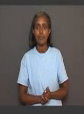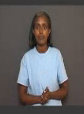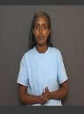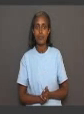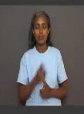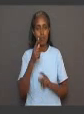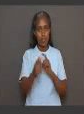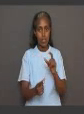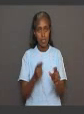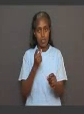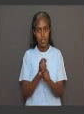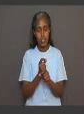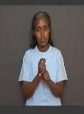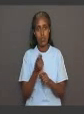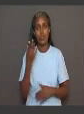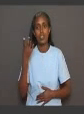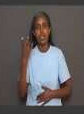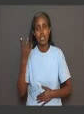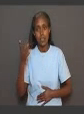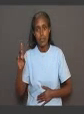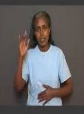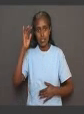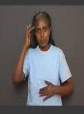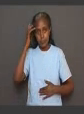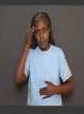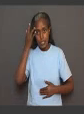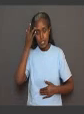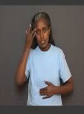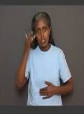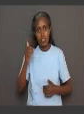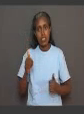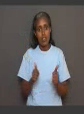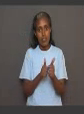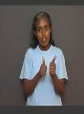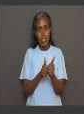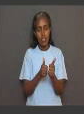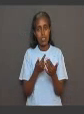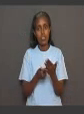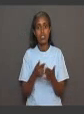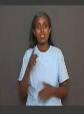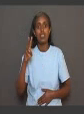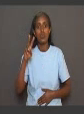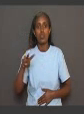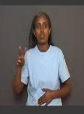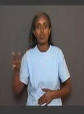The ages of 17 patients fell in the